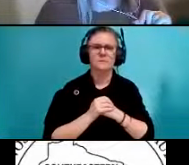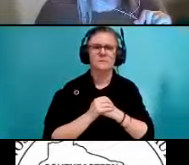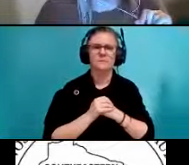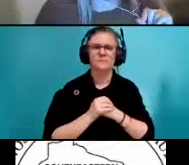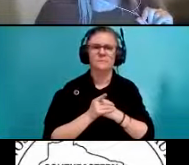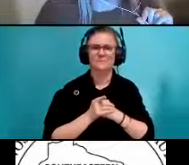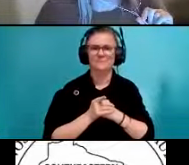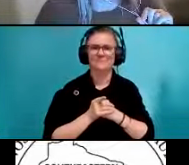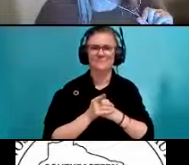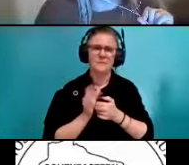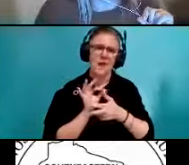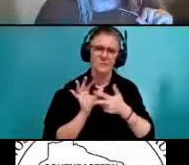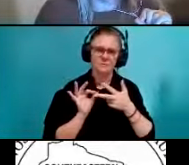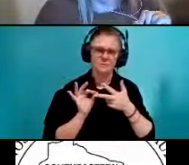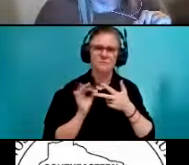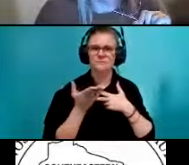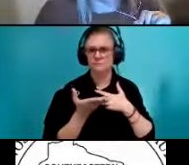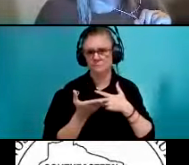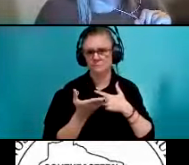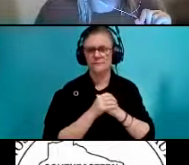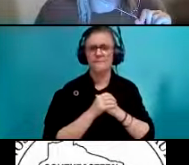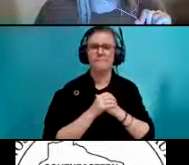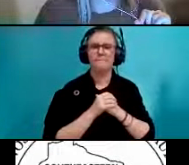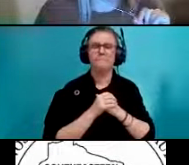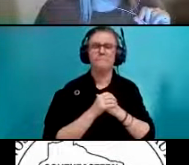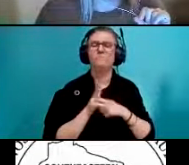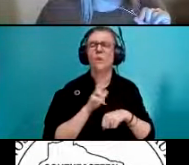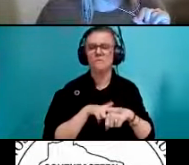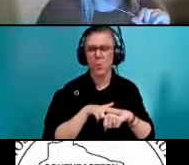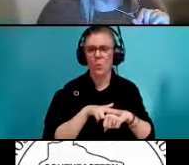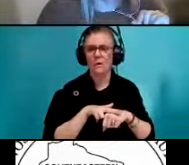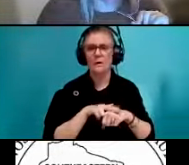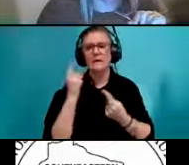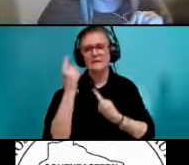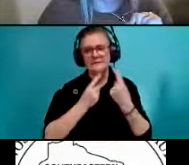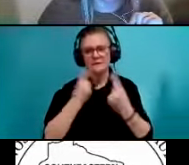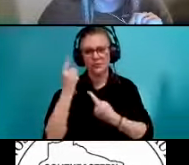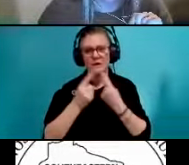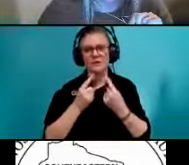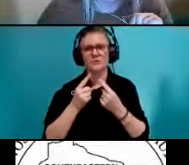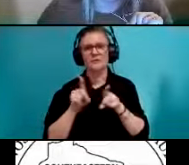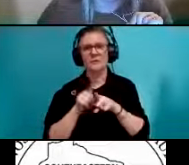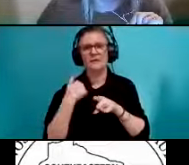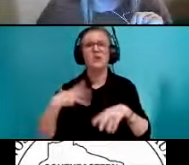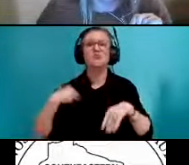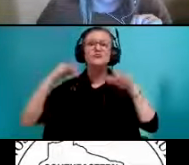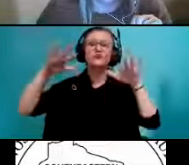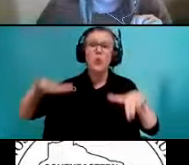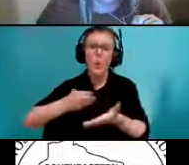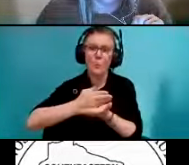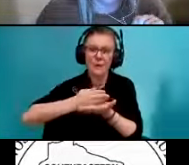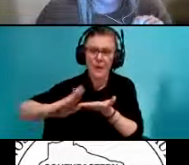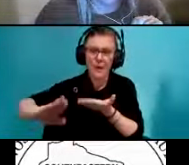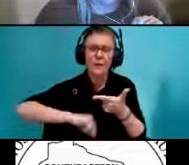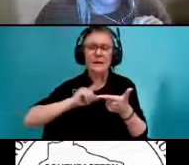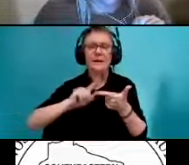So these are a few things that could be considered. Of course, consideration would have to be given to things like snow removal, other